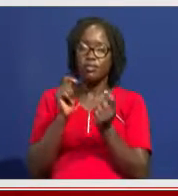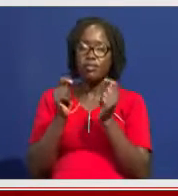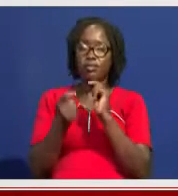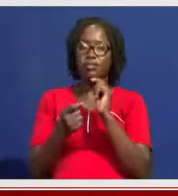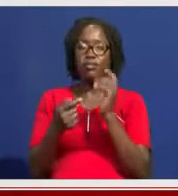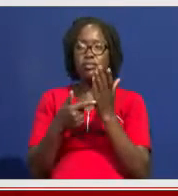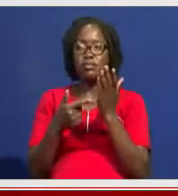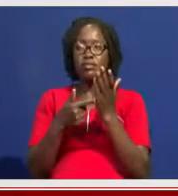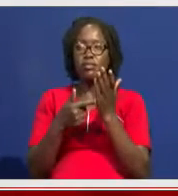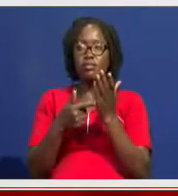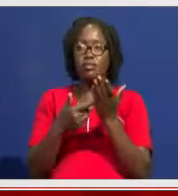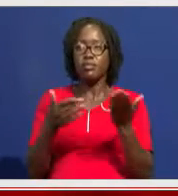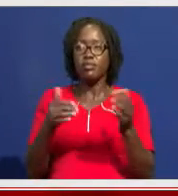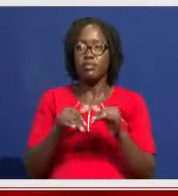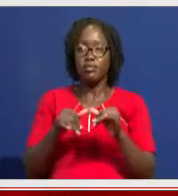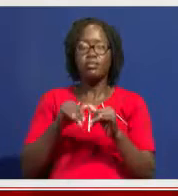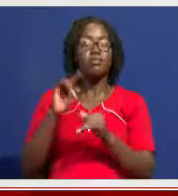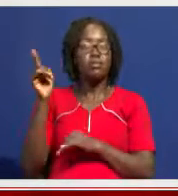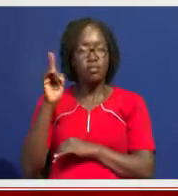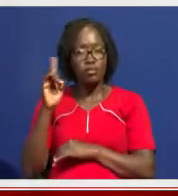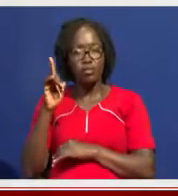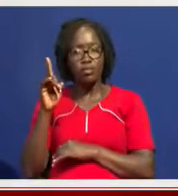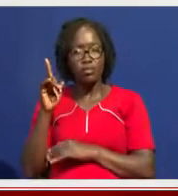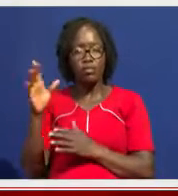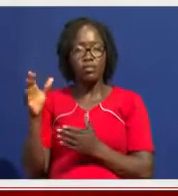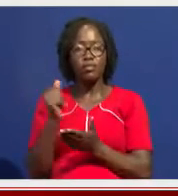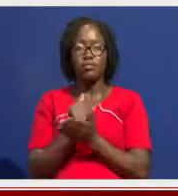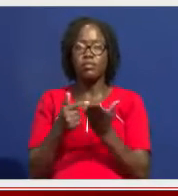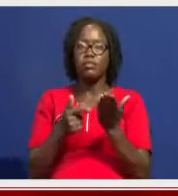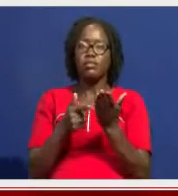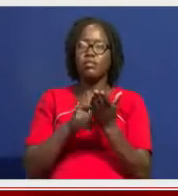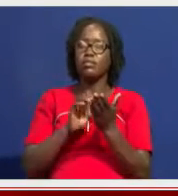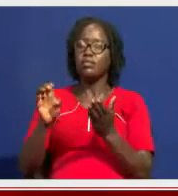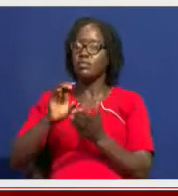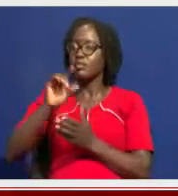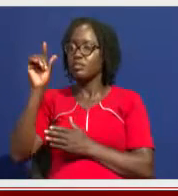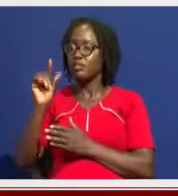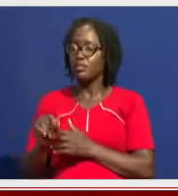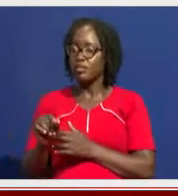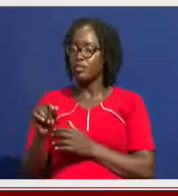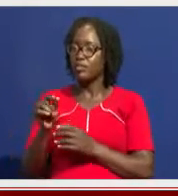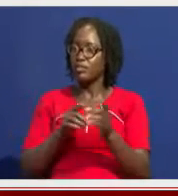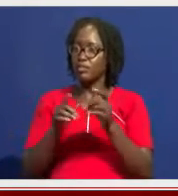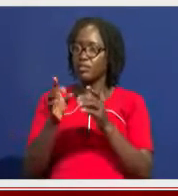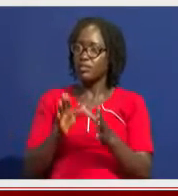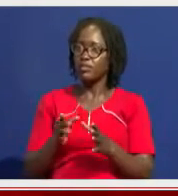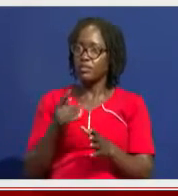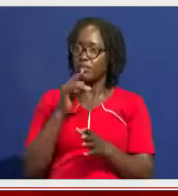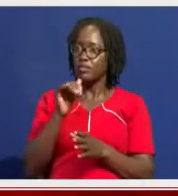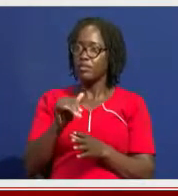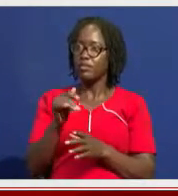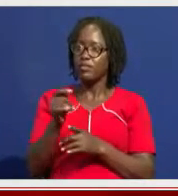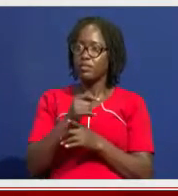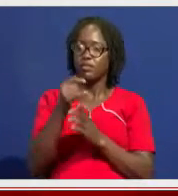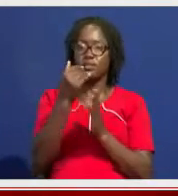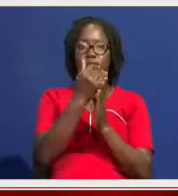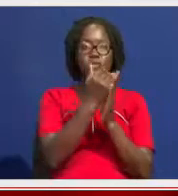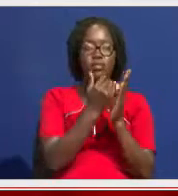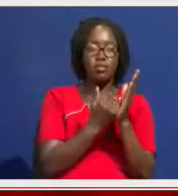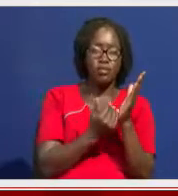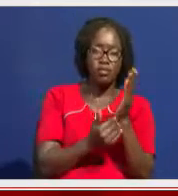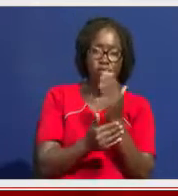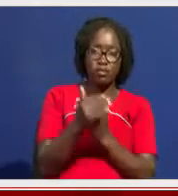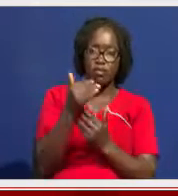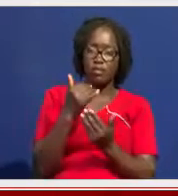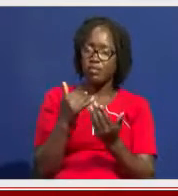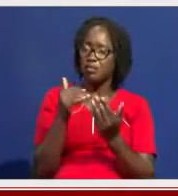digital landscape is underway in Nairobi. Ajira Digital Eastern Regional Director Dickens Okode says the training program will cover a